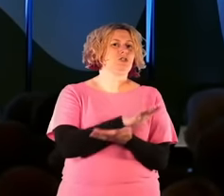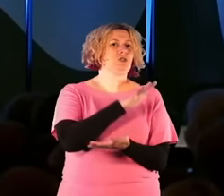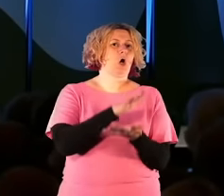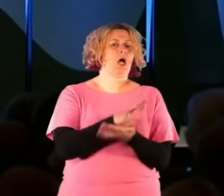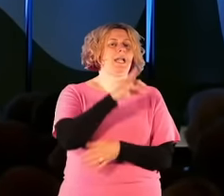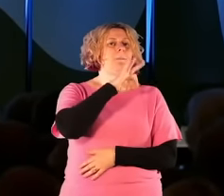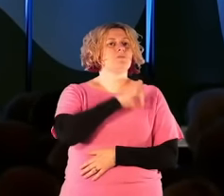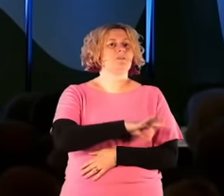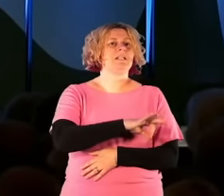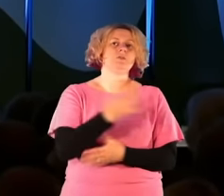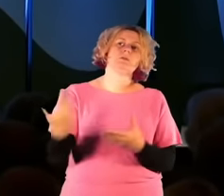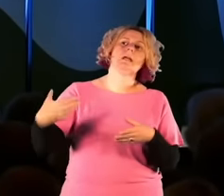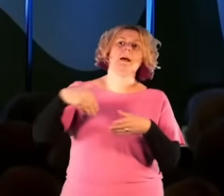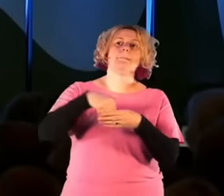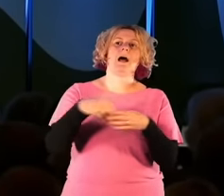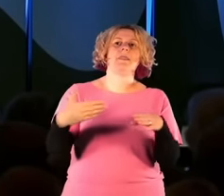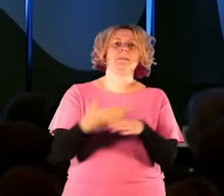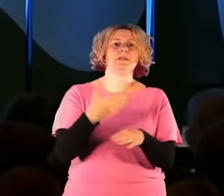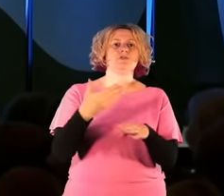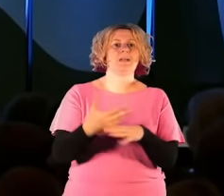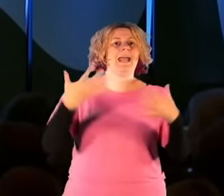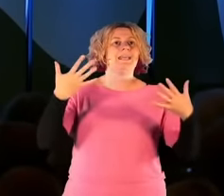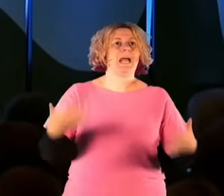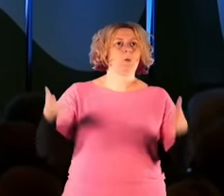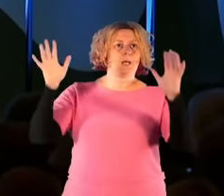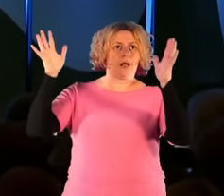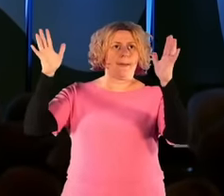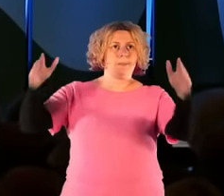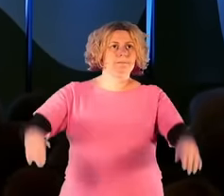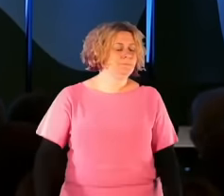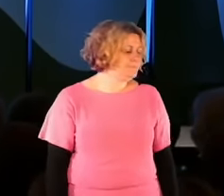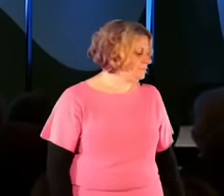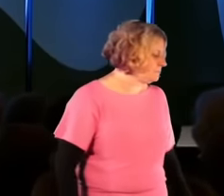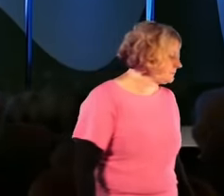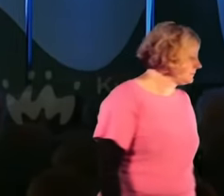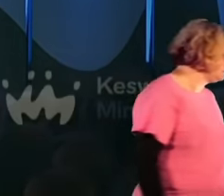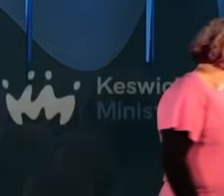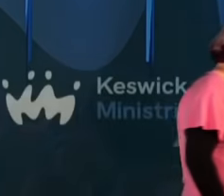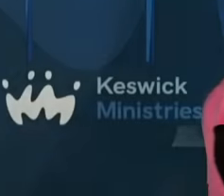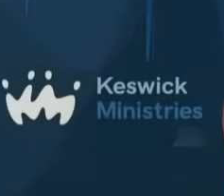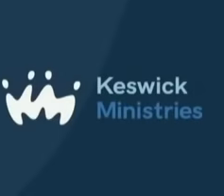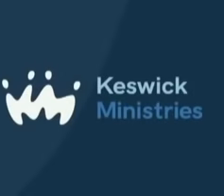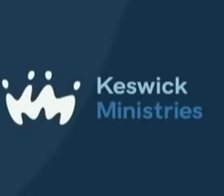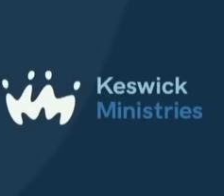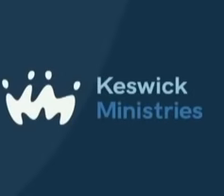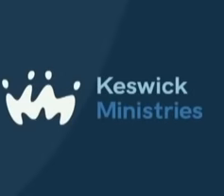this ministry. Now's your moment. Thank you very much.